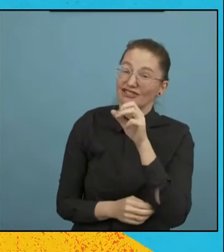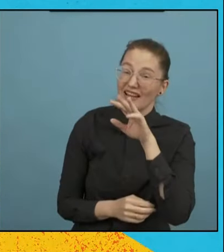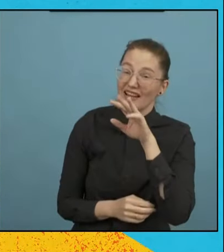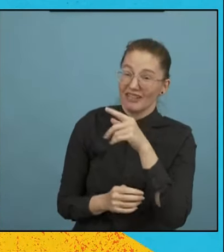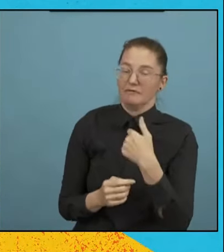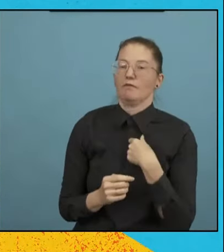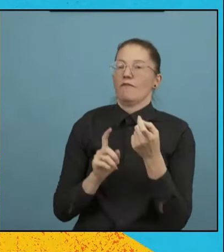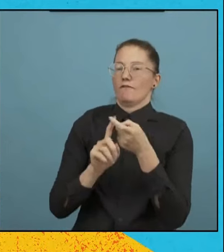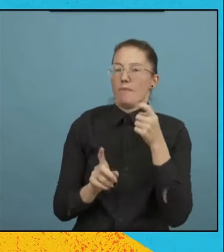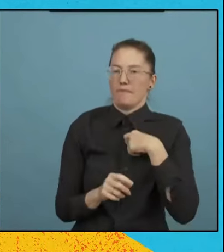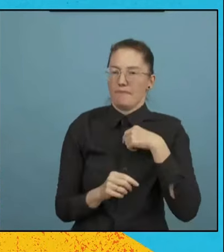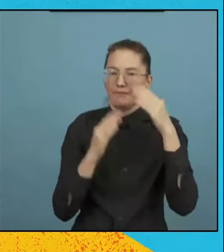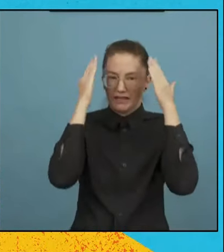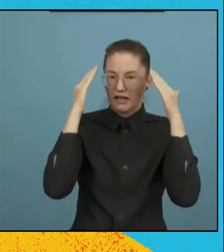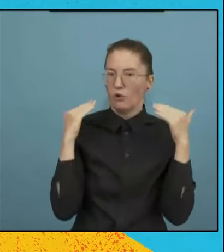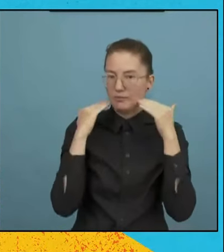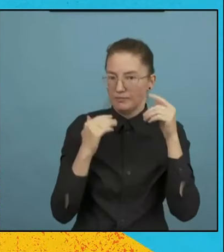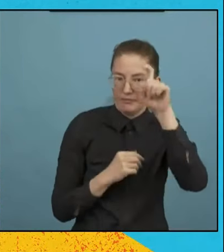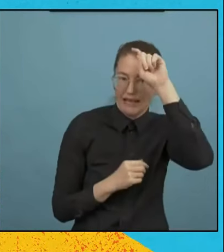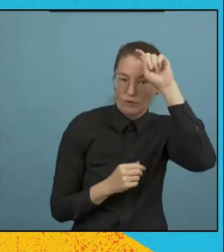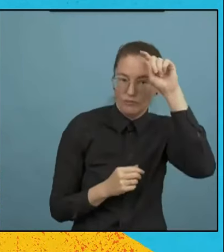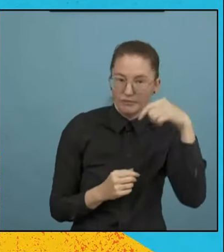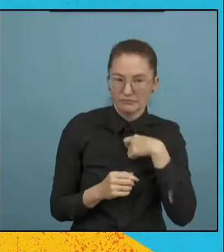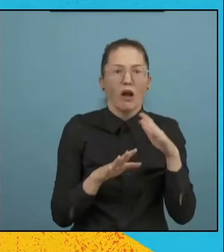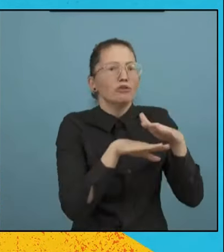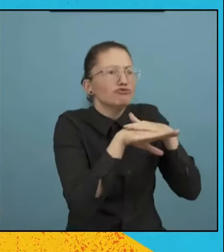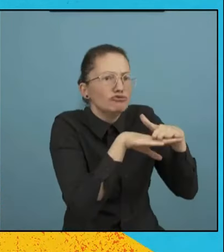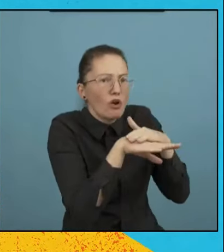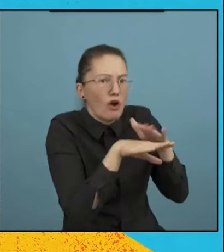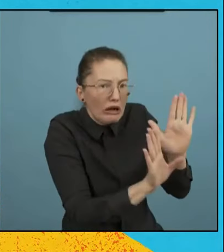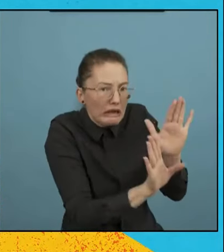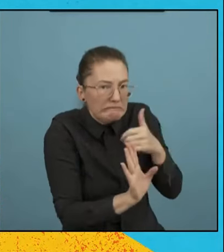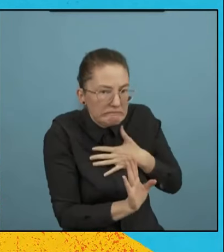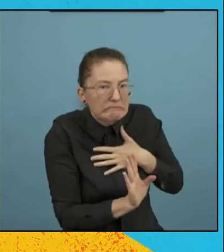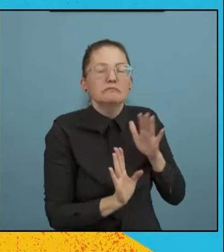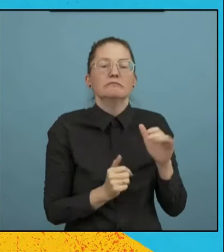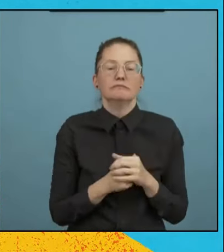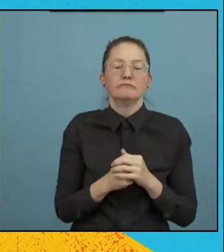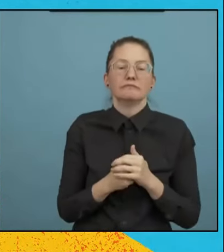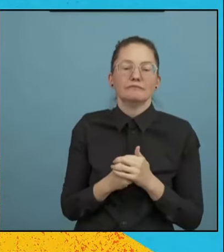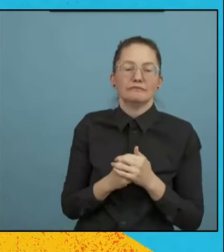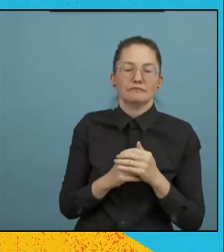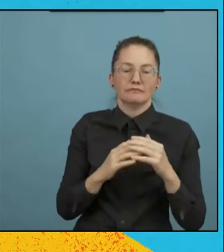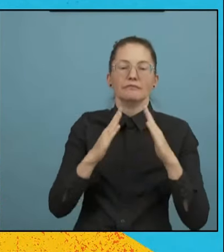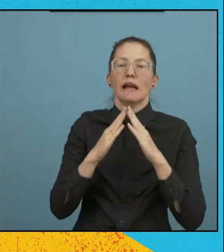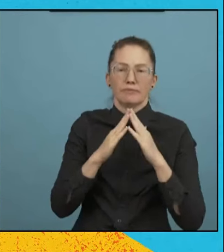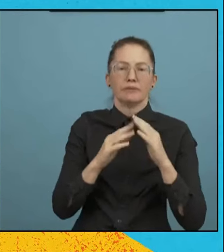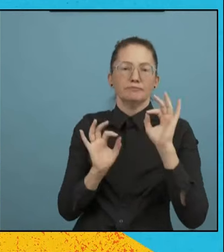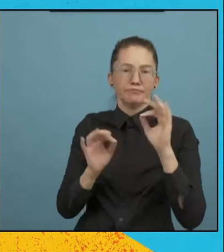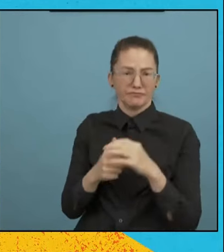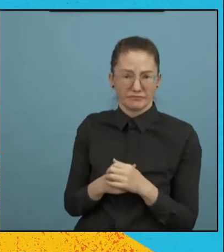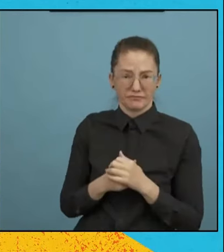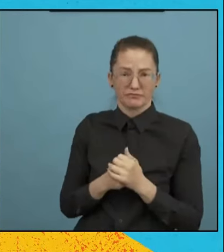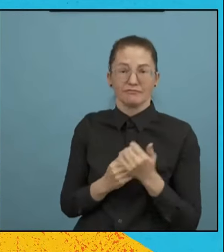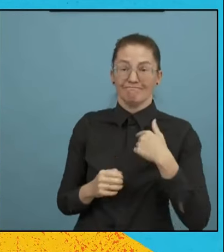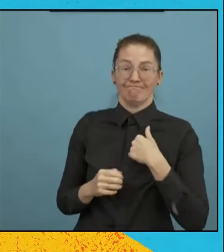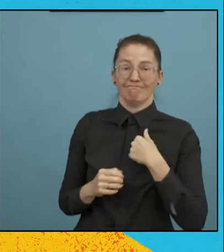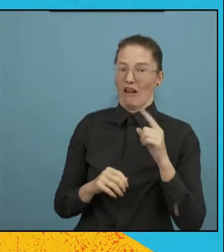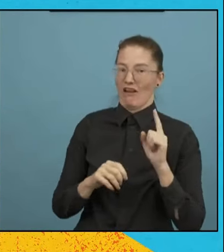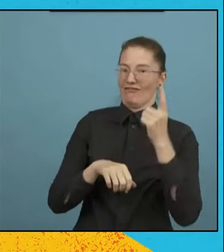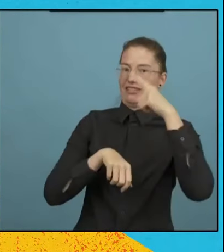one can. Unfortunately, effective mechanisms for meaningful child participation in the SDGs implementation are few and far